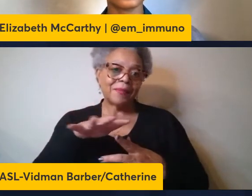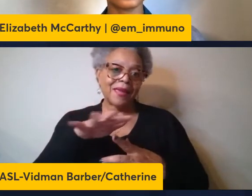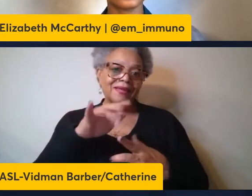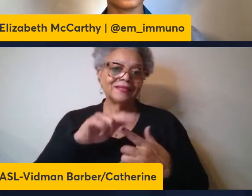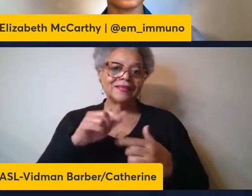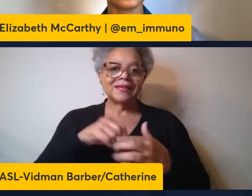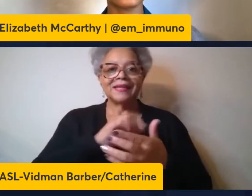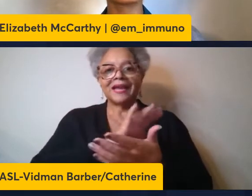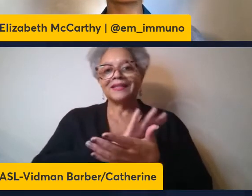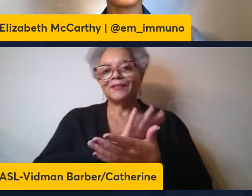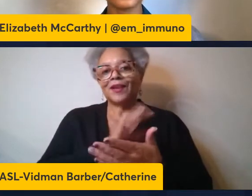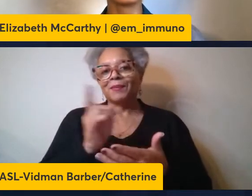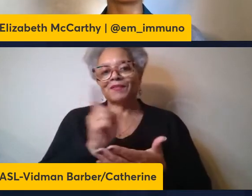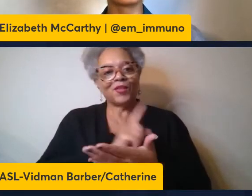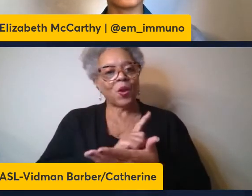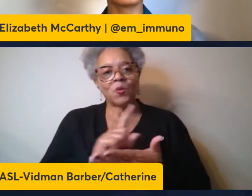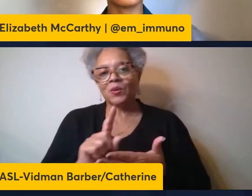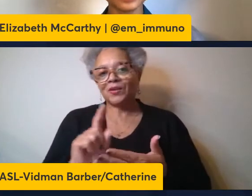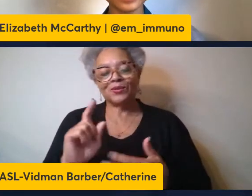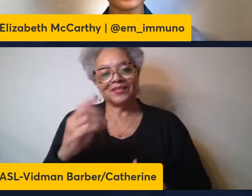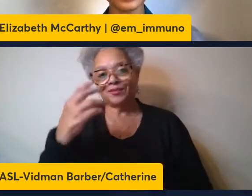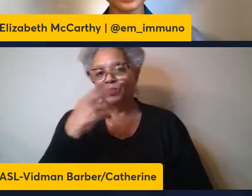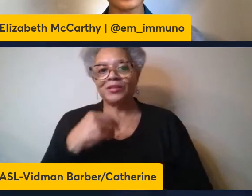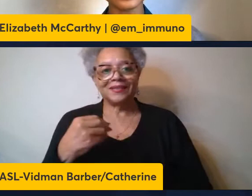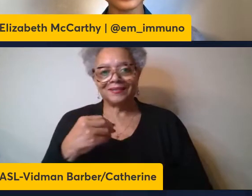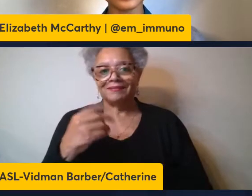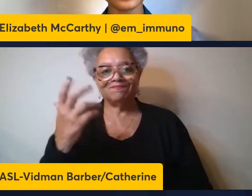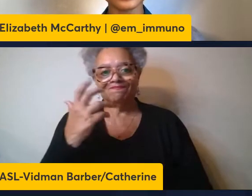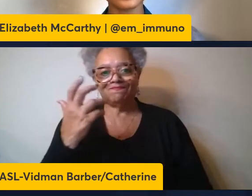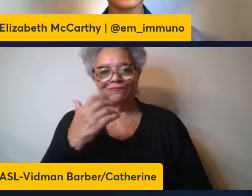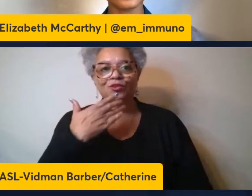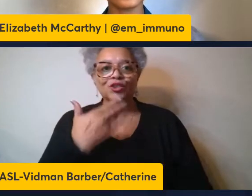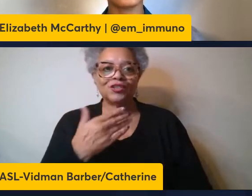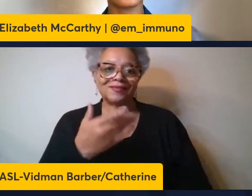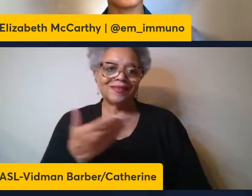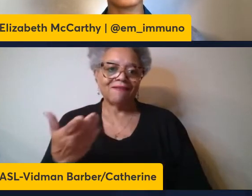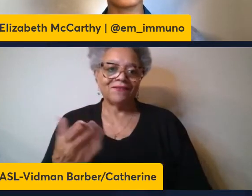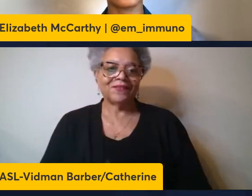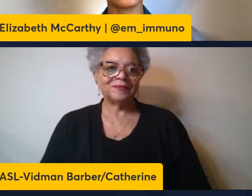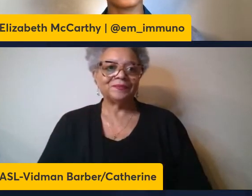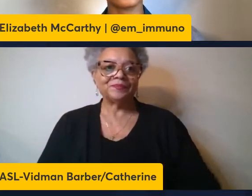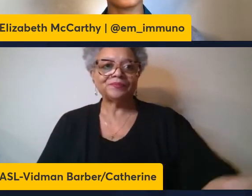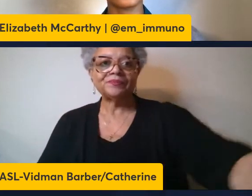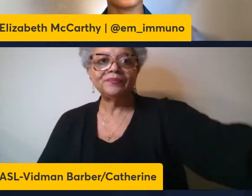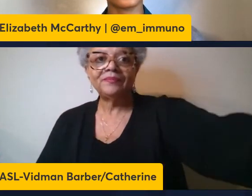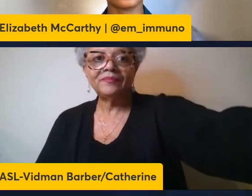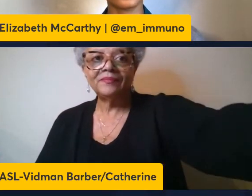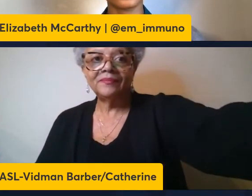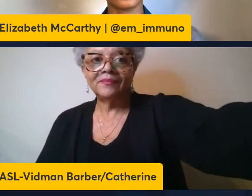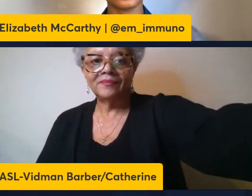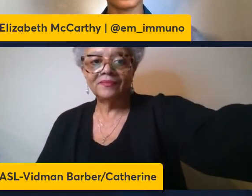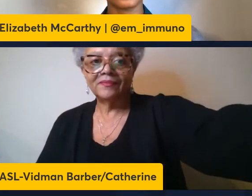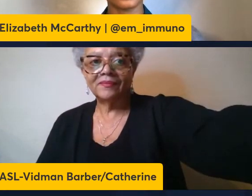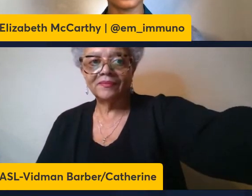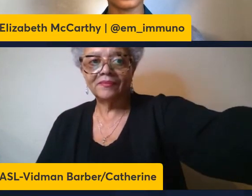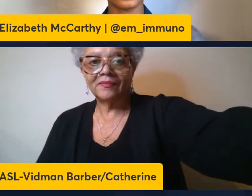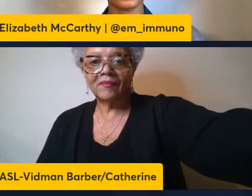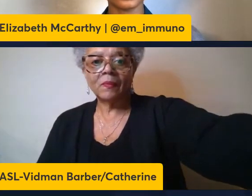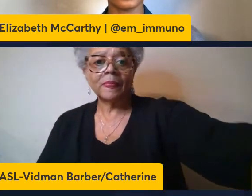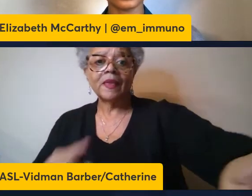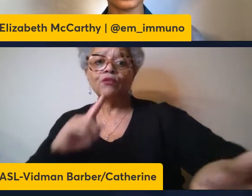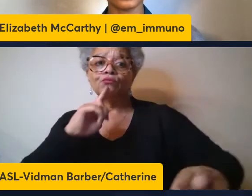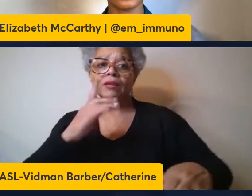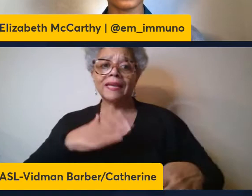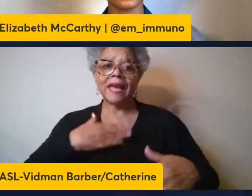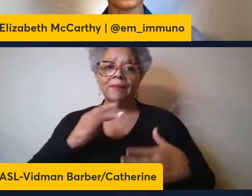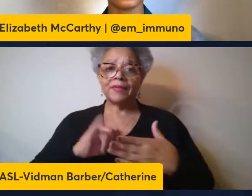the whole week looks pretty packed with good stuff. We're so glad that you're here, Simone, and